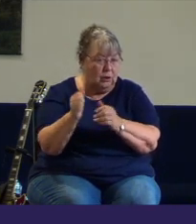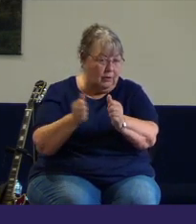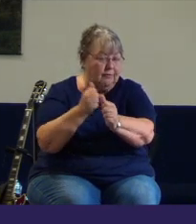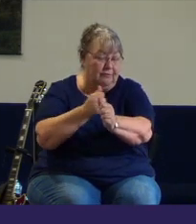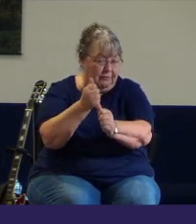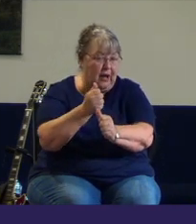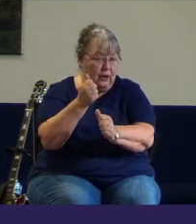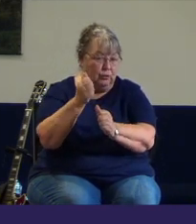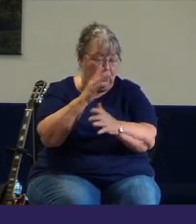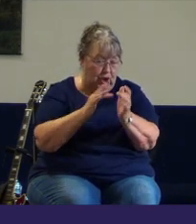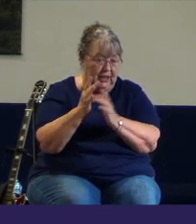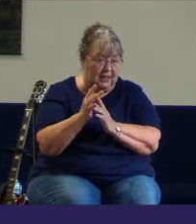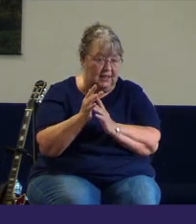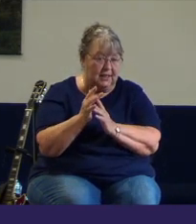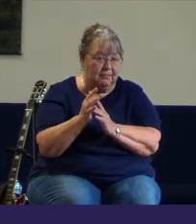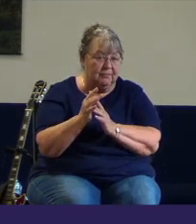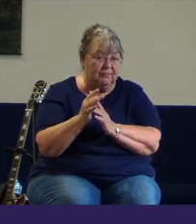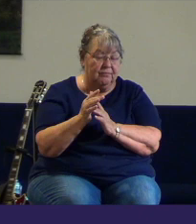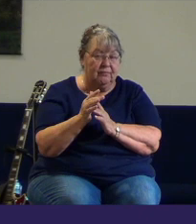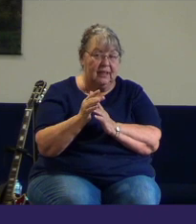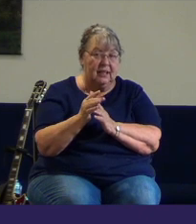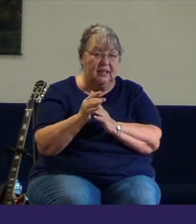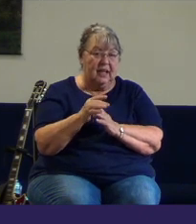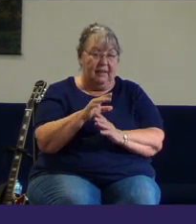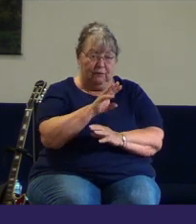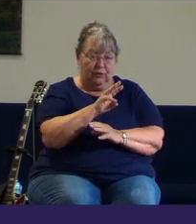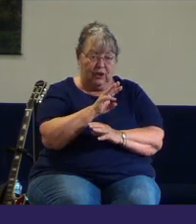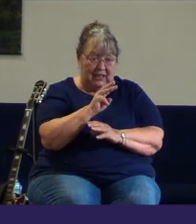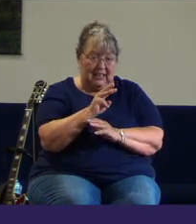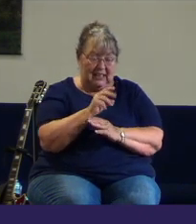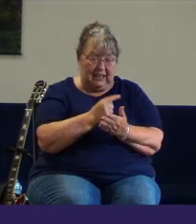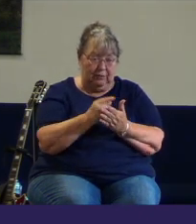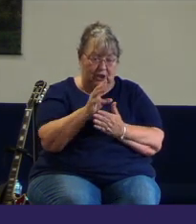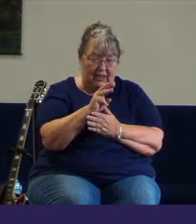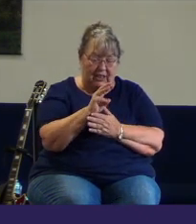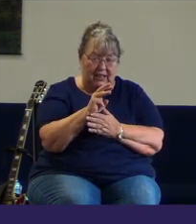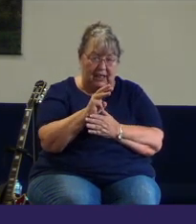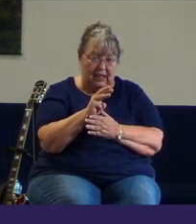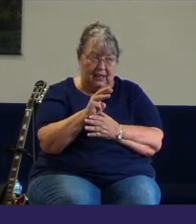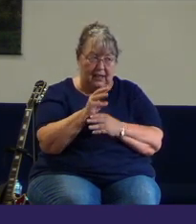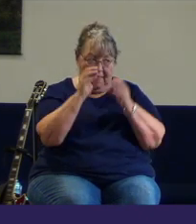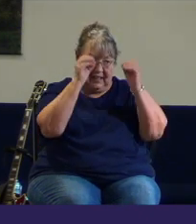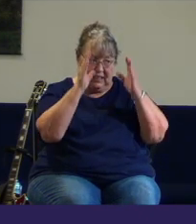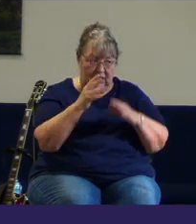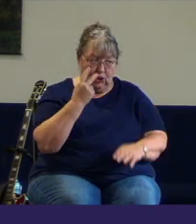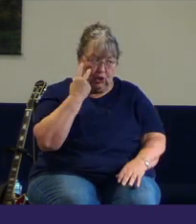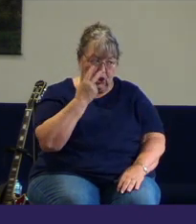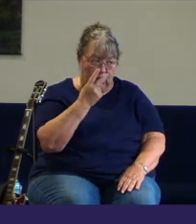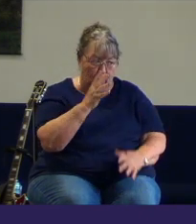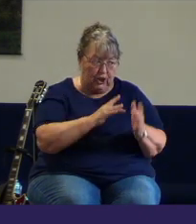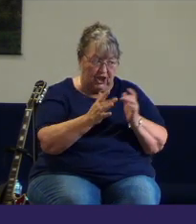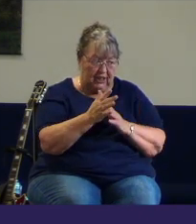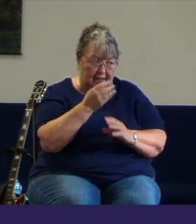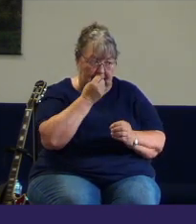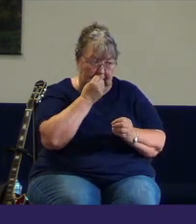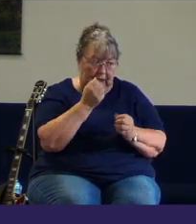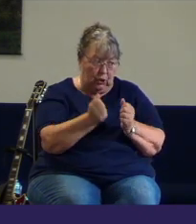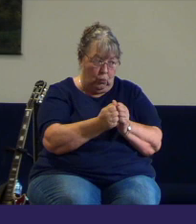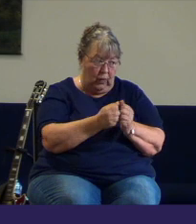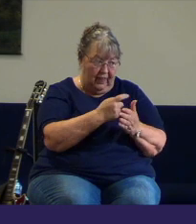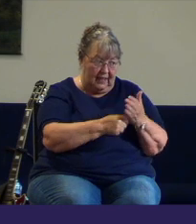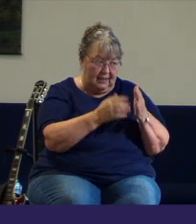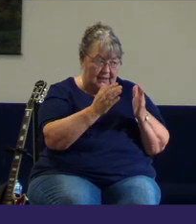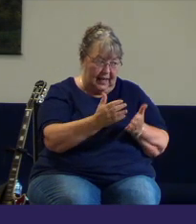verse 16, when the teachers of the law, who were Pharisees, saw him eating with sinners and tax collectors, these